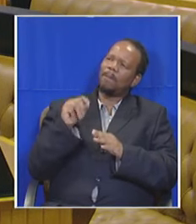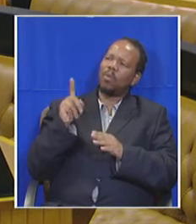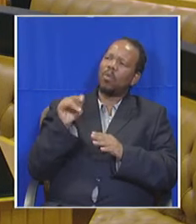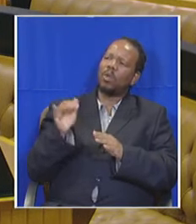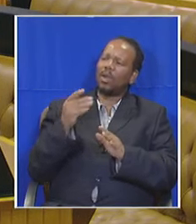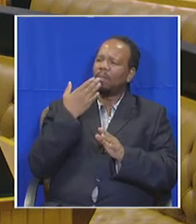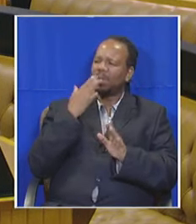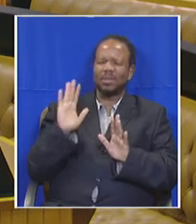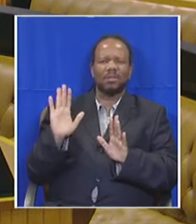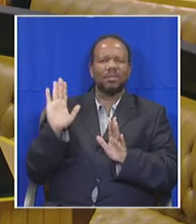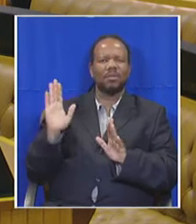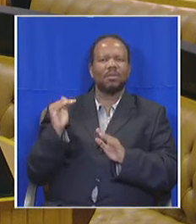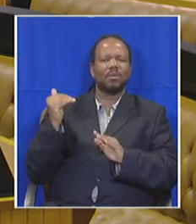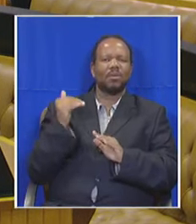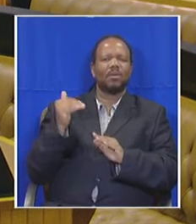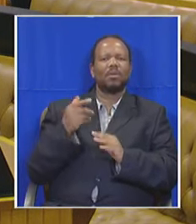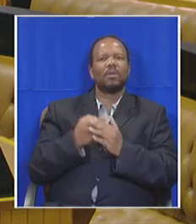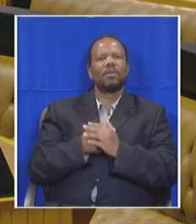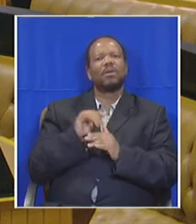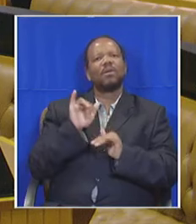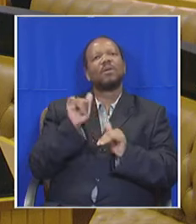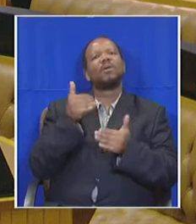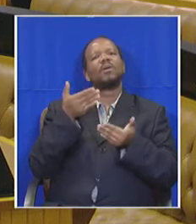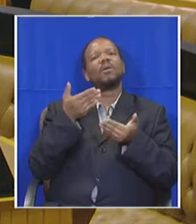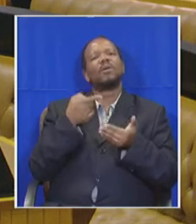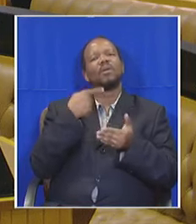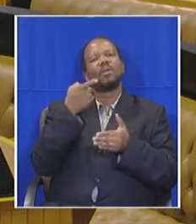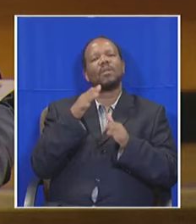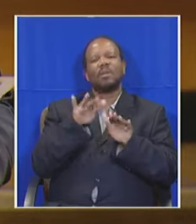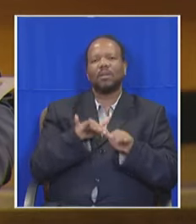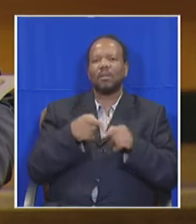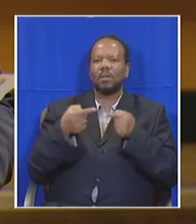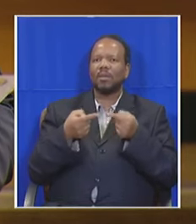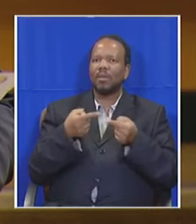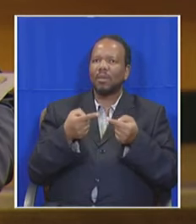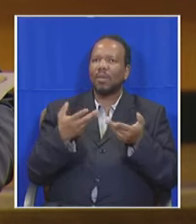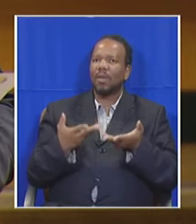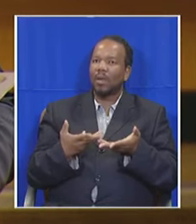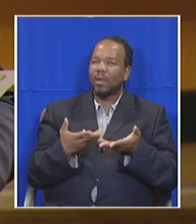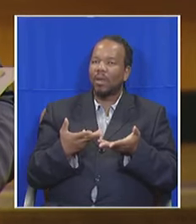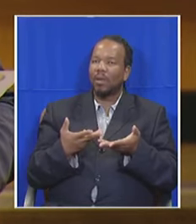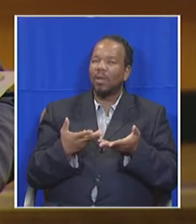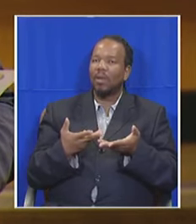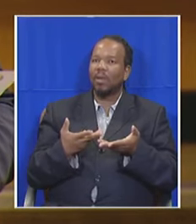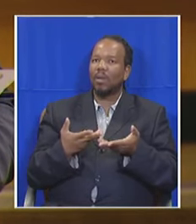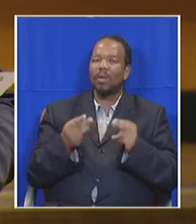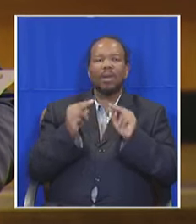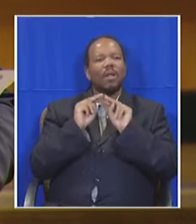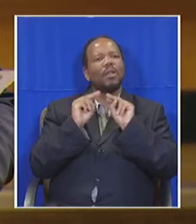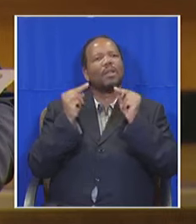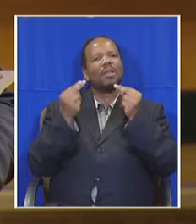NFP that this House in the next sitting deliberates on the need for national dialogue to